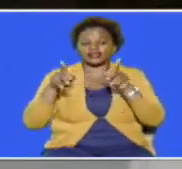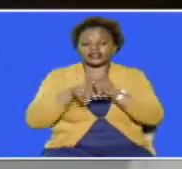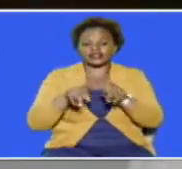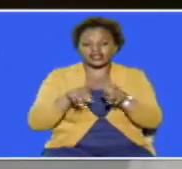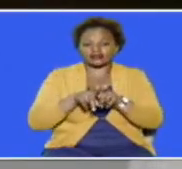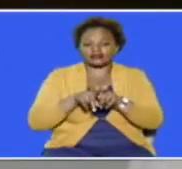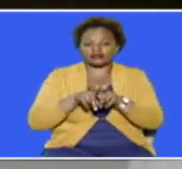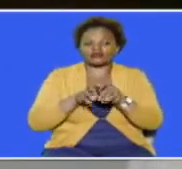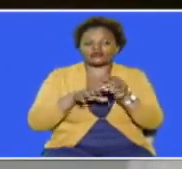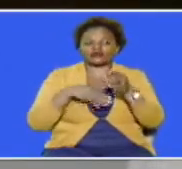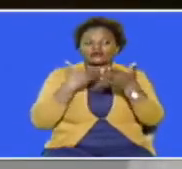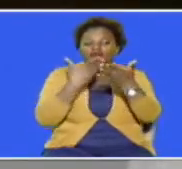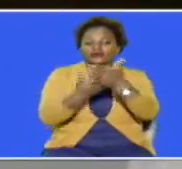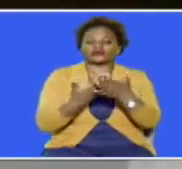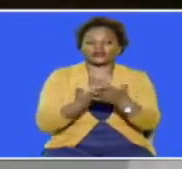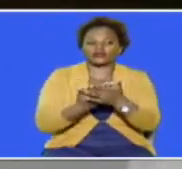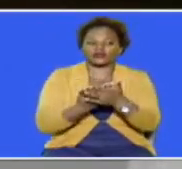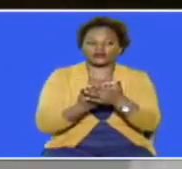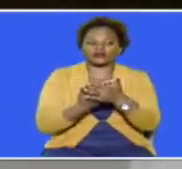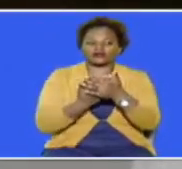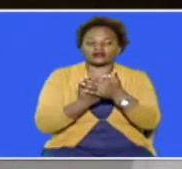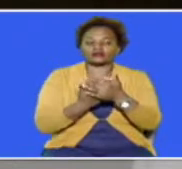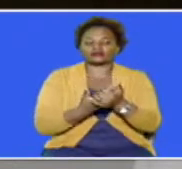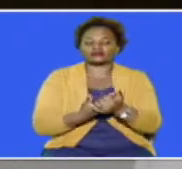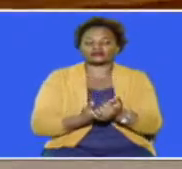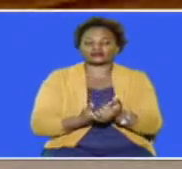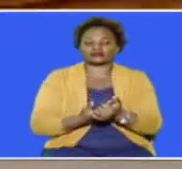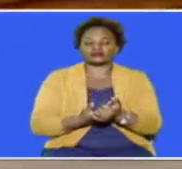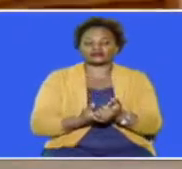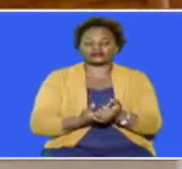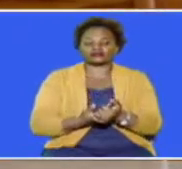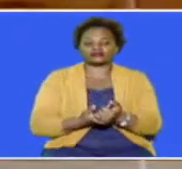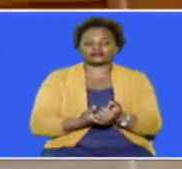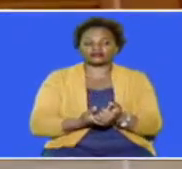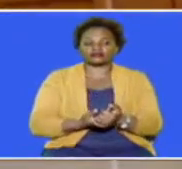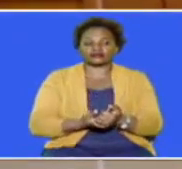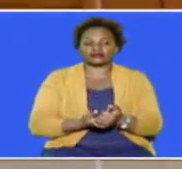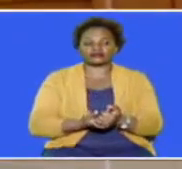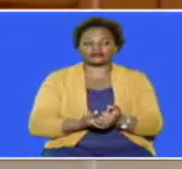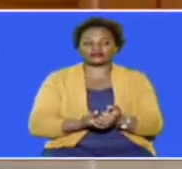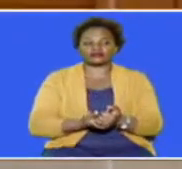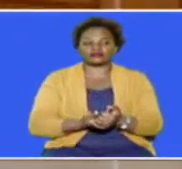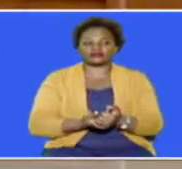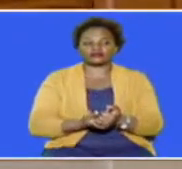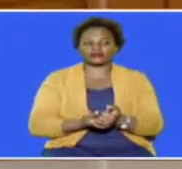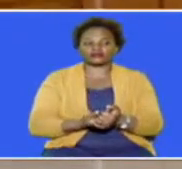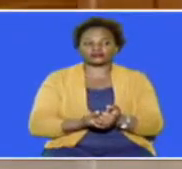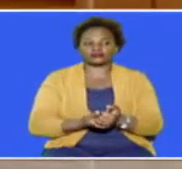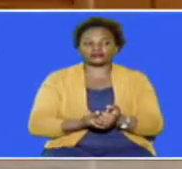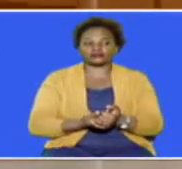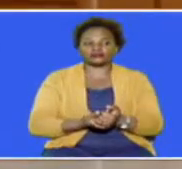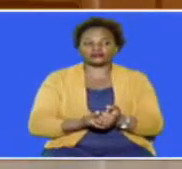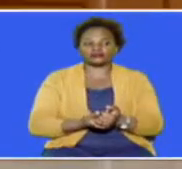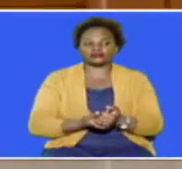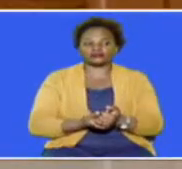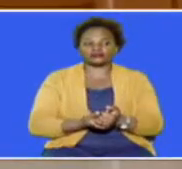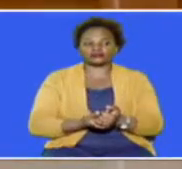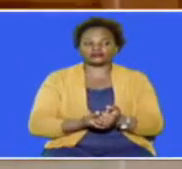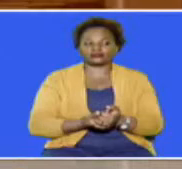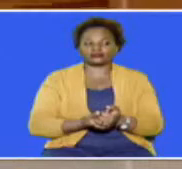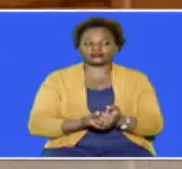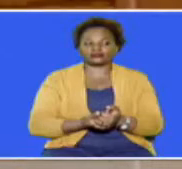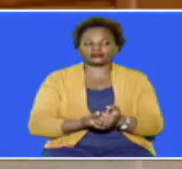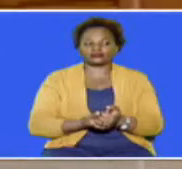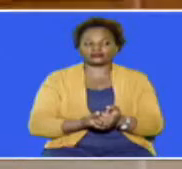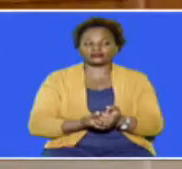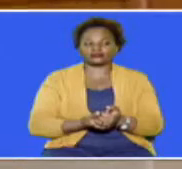one that was deposited at the registrar of political parties. The damage is more when a person who doesn't want to stay in the marriage is forced to stay in the